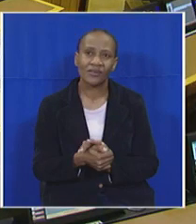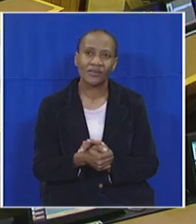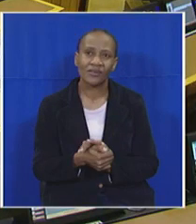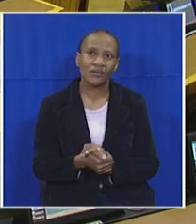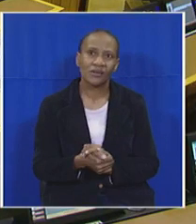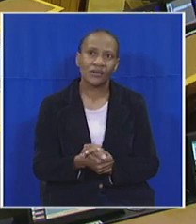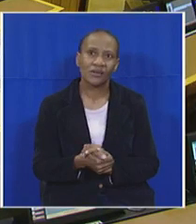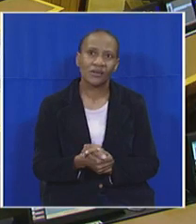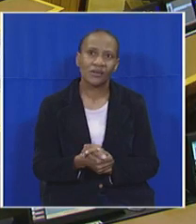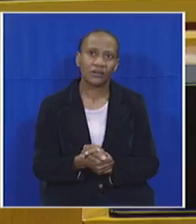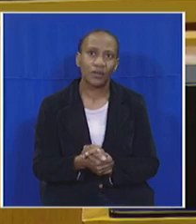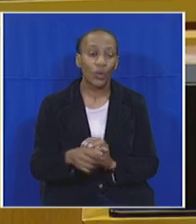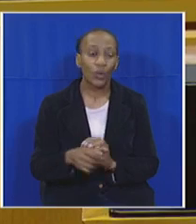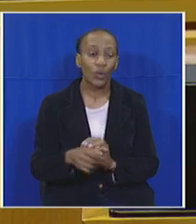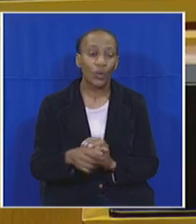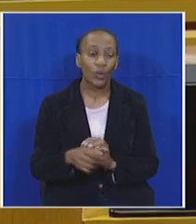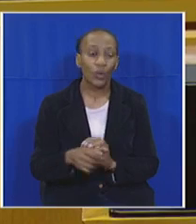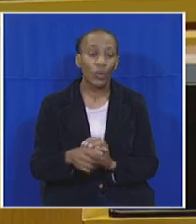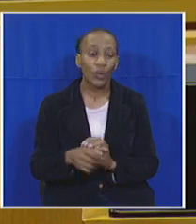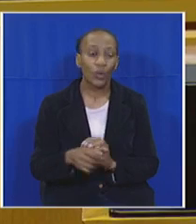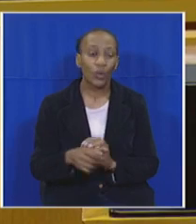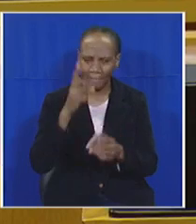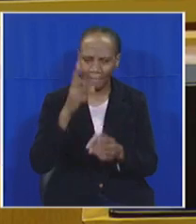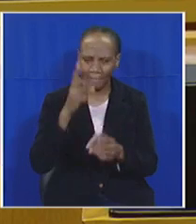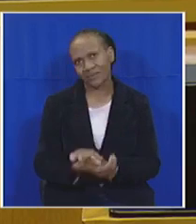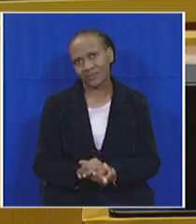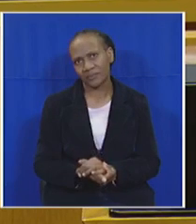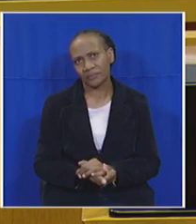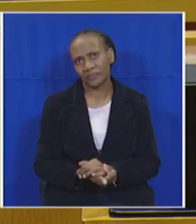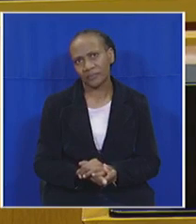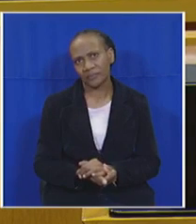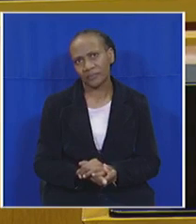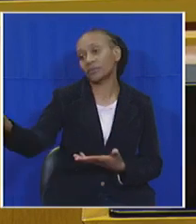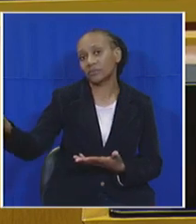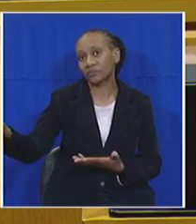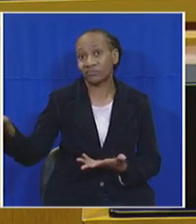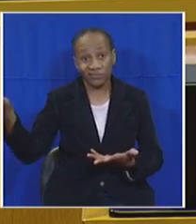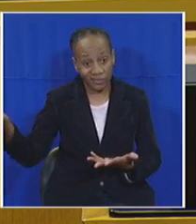We had to listen to each other and debate. Yeah. It's very, well, you see, they're proving my point.